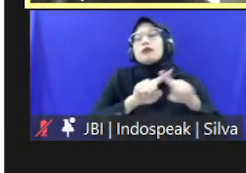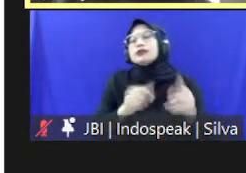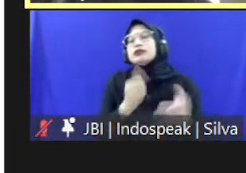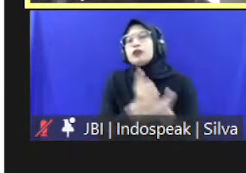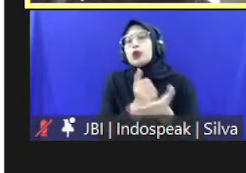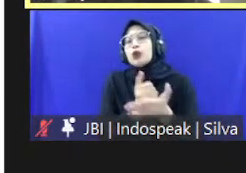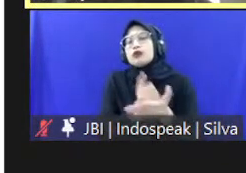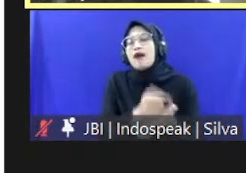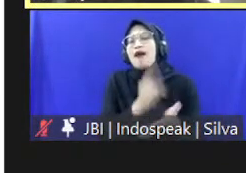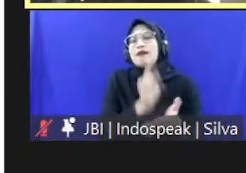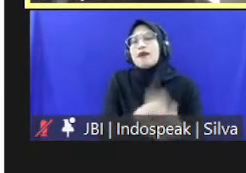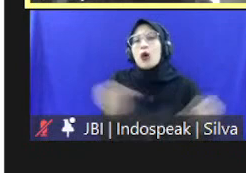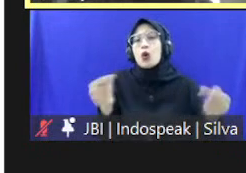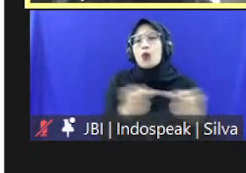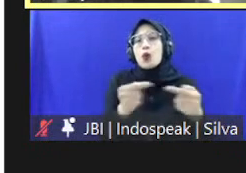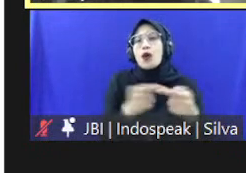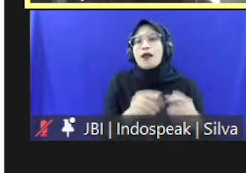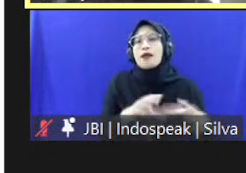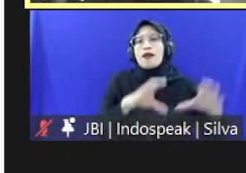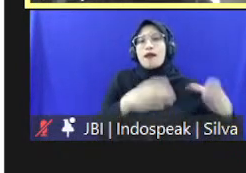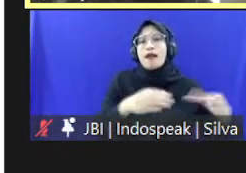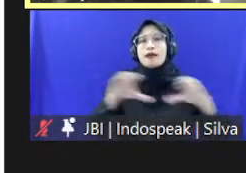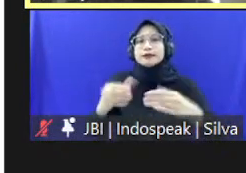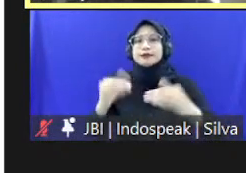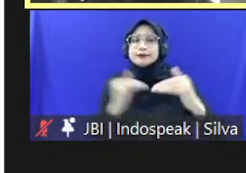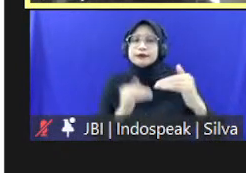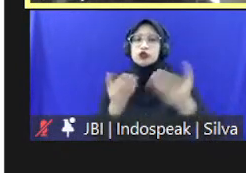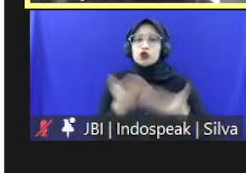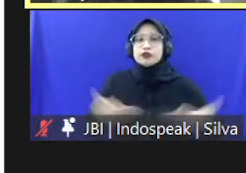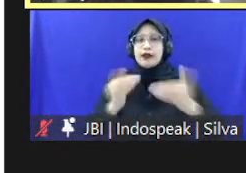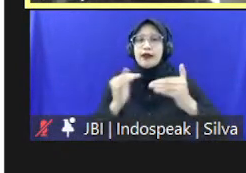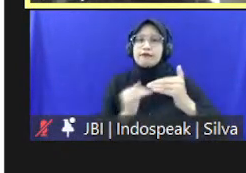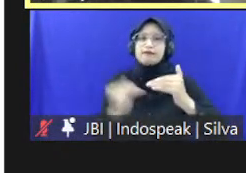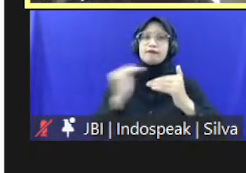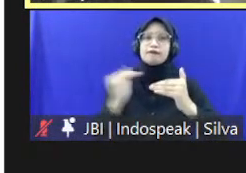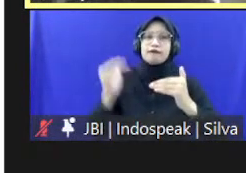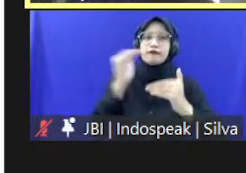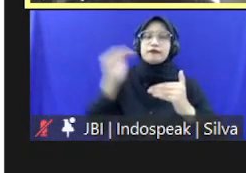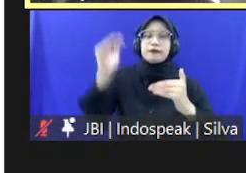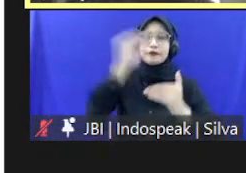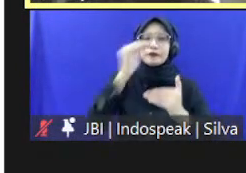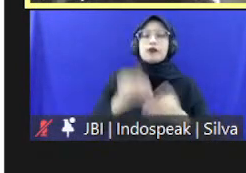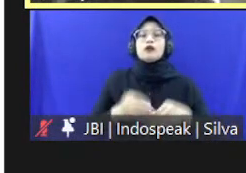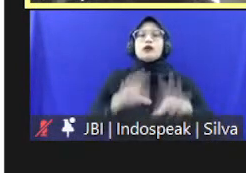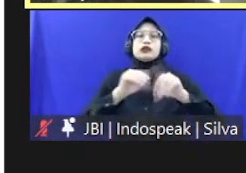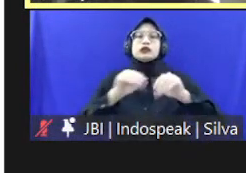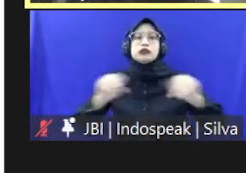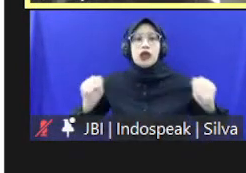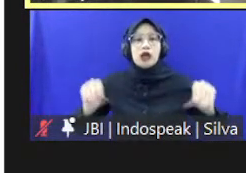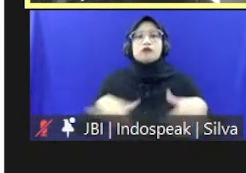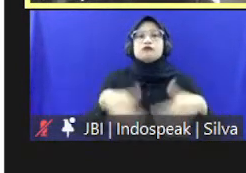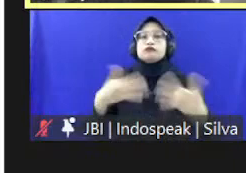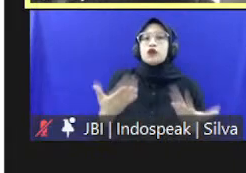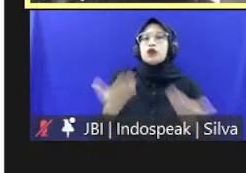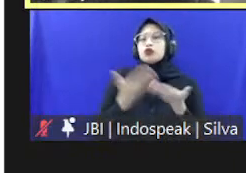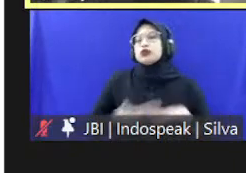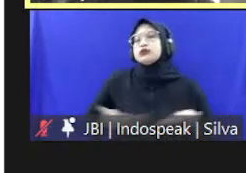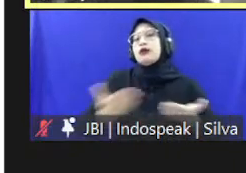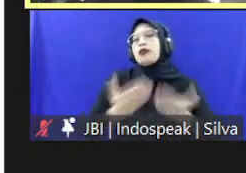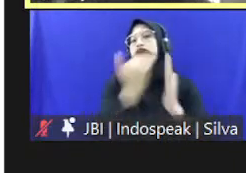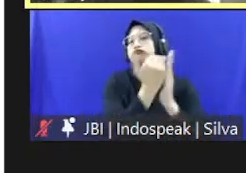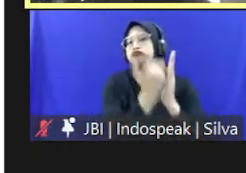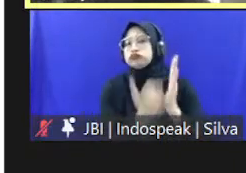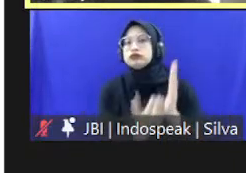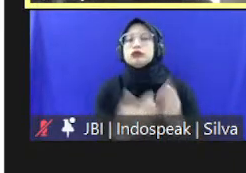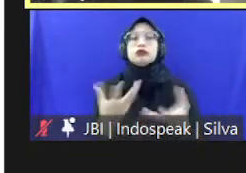class, social networks, job stability, social norms, geographical location, and health system. These systemic risks are not